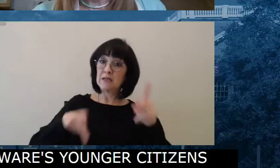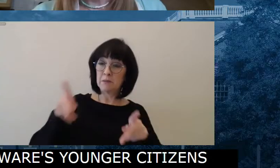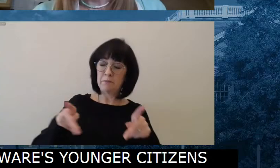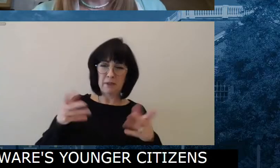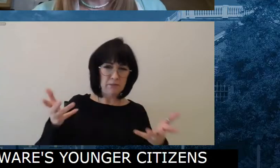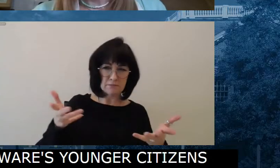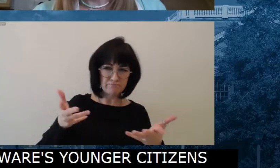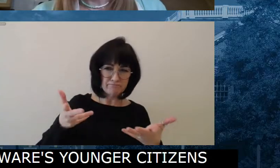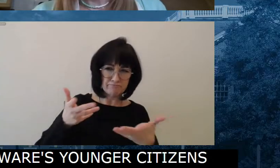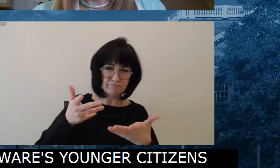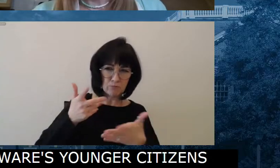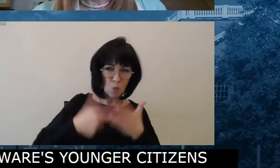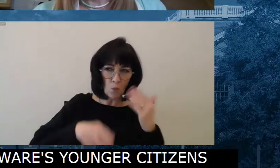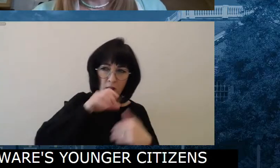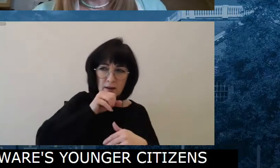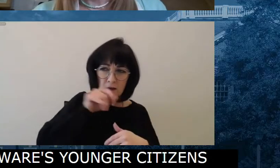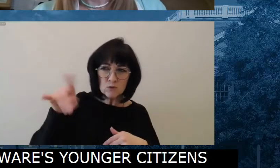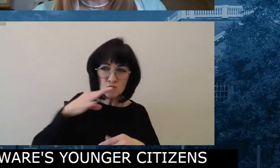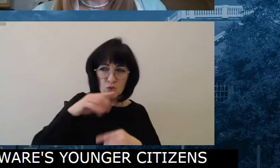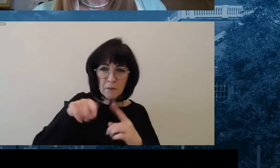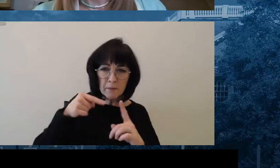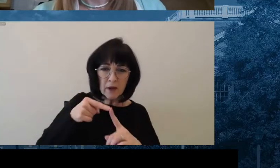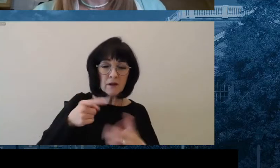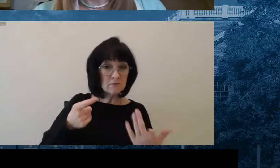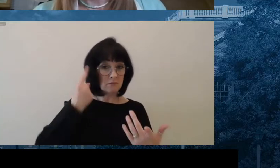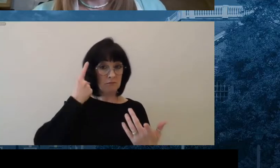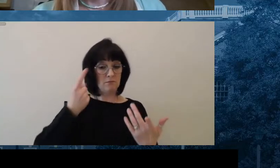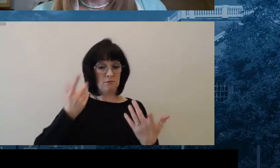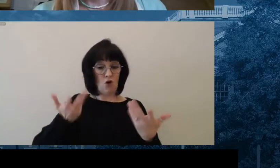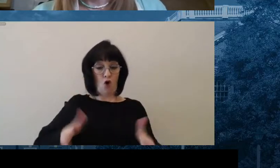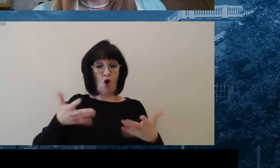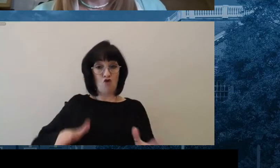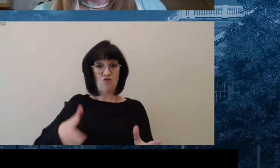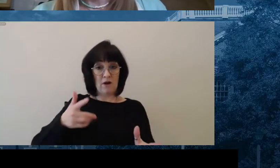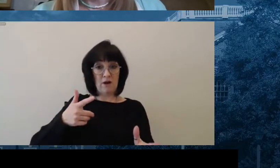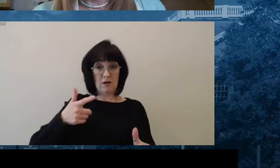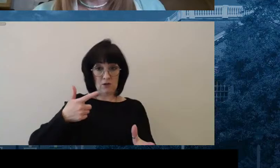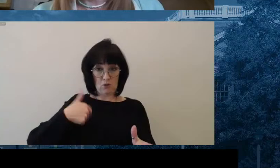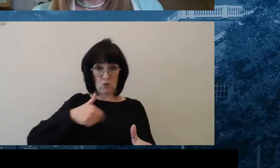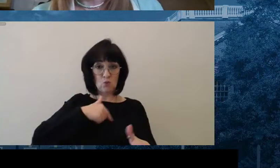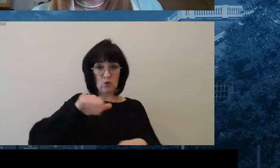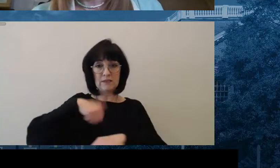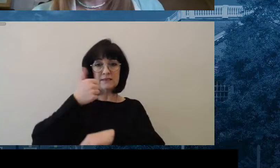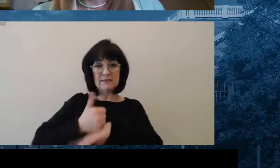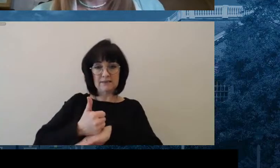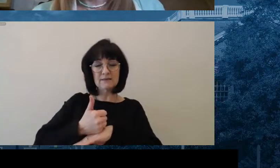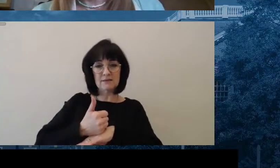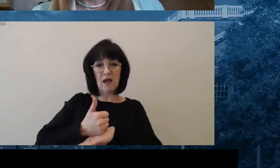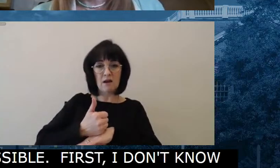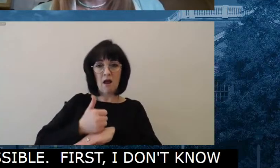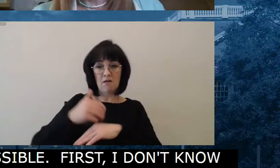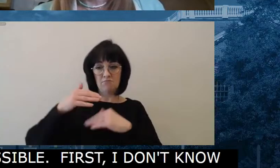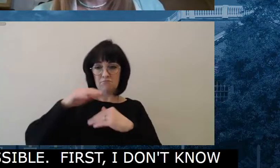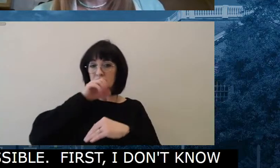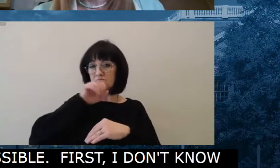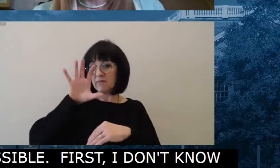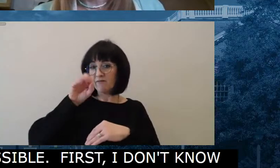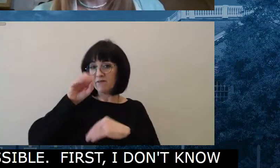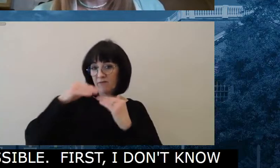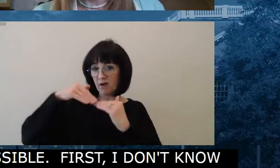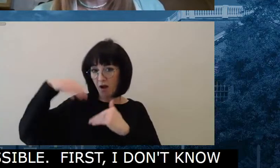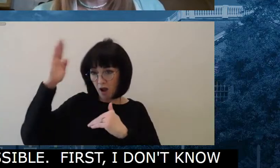over quickly to open it up beyond that by May the 1st, and so include